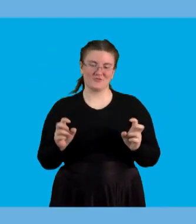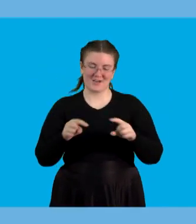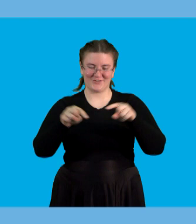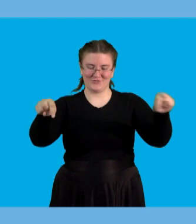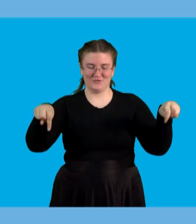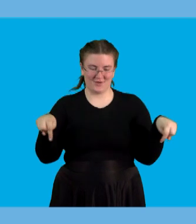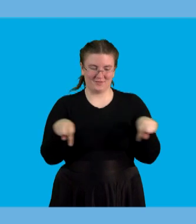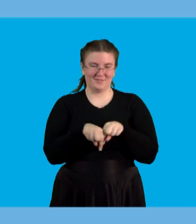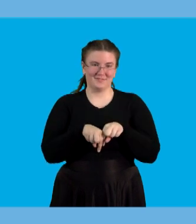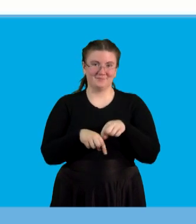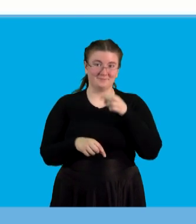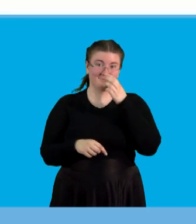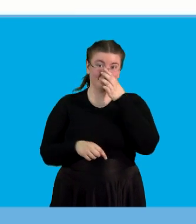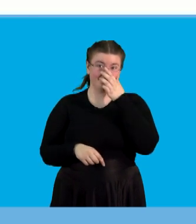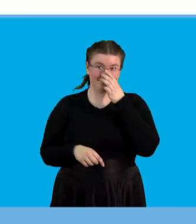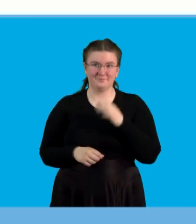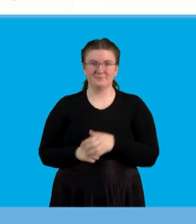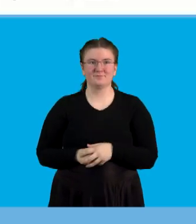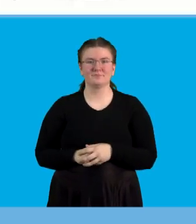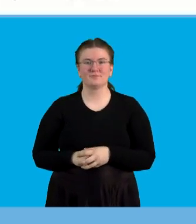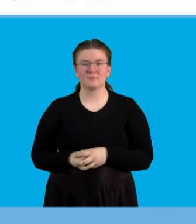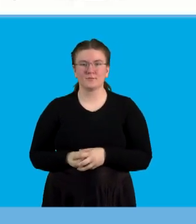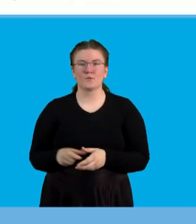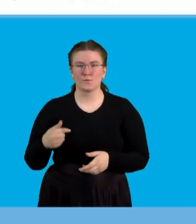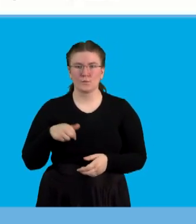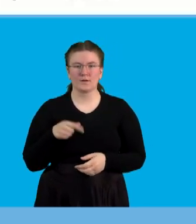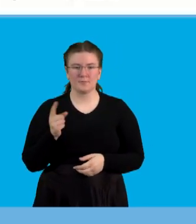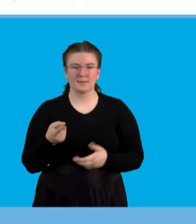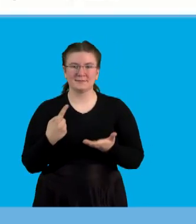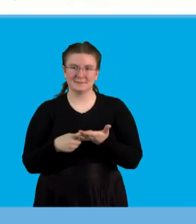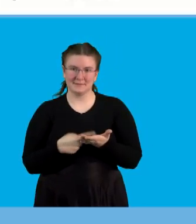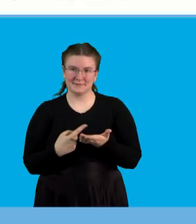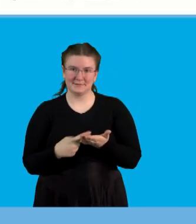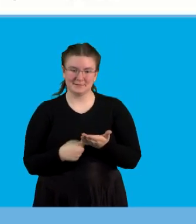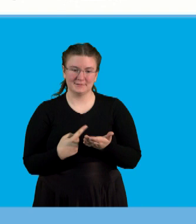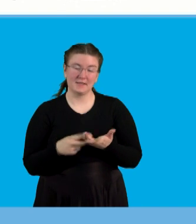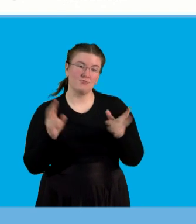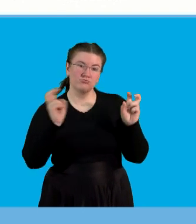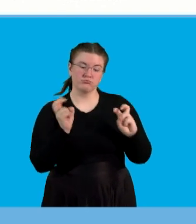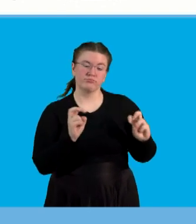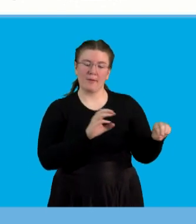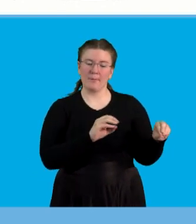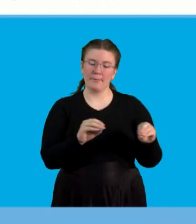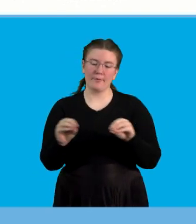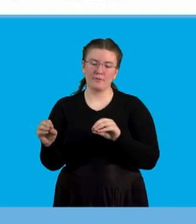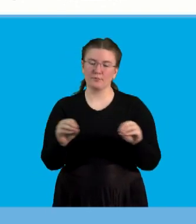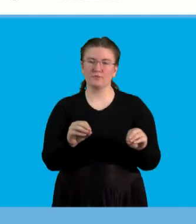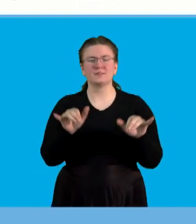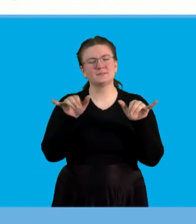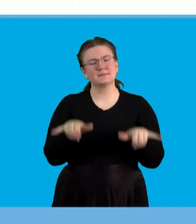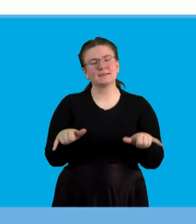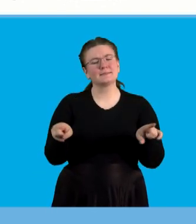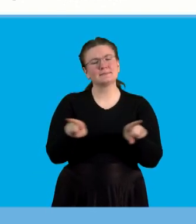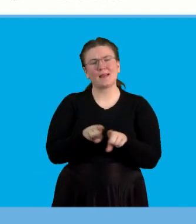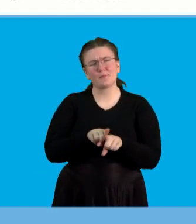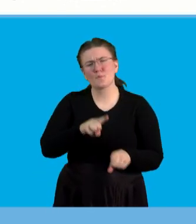series electric circuit. So we need to talk about the flow of charge, that why does the current stay the